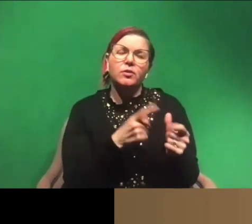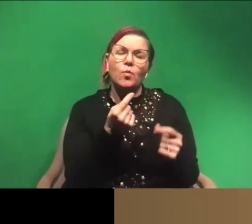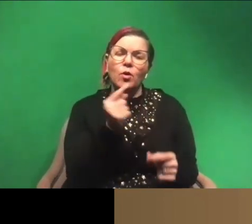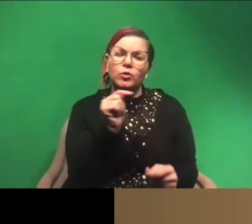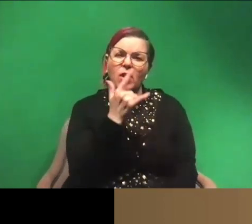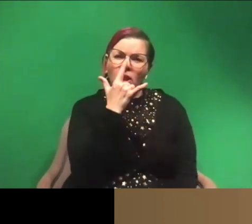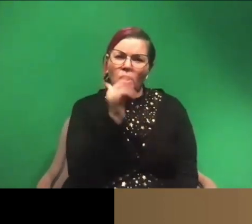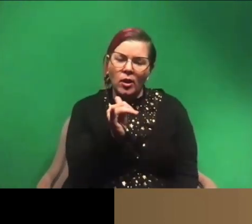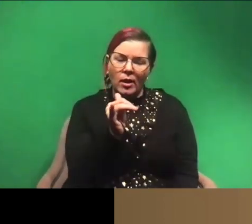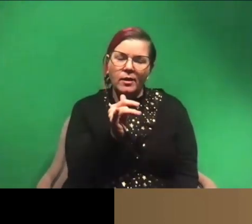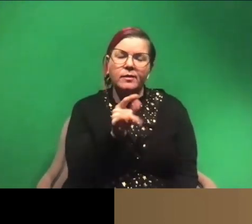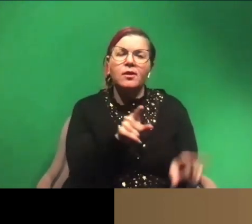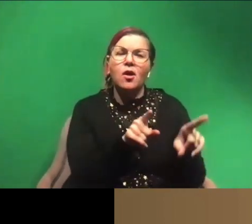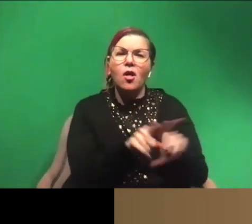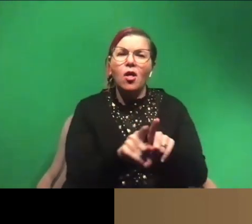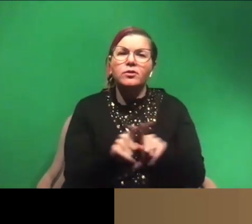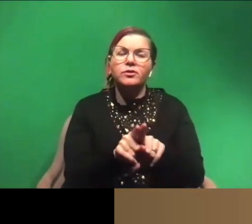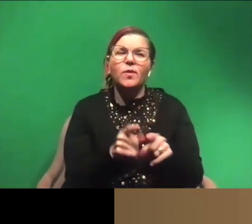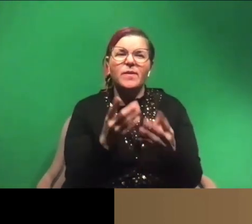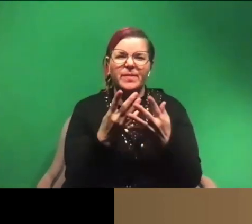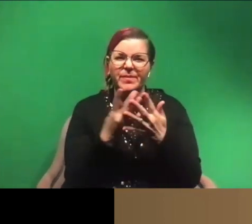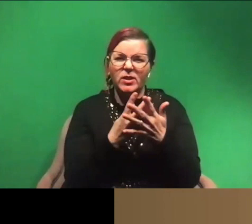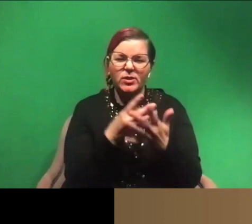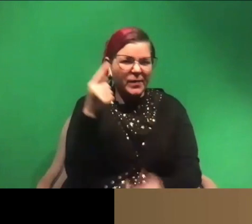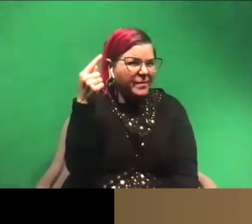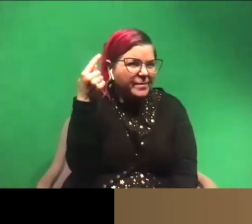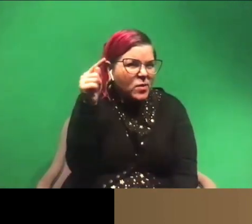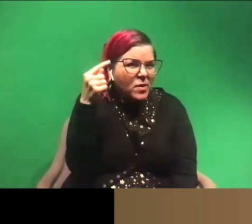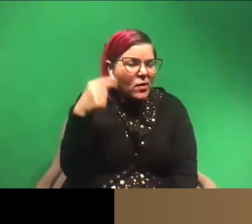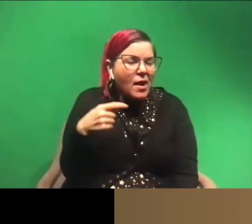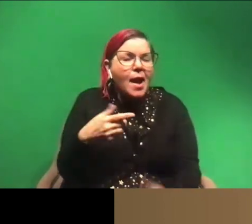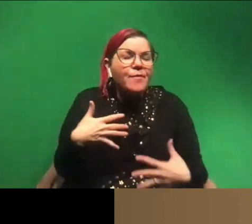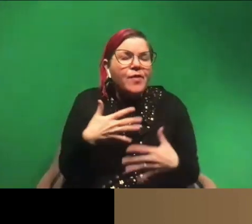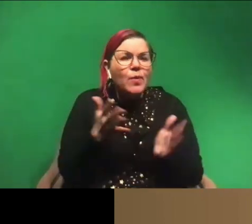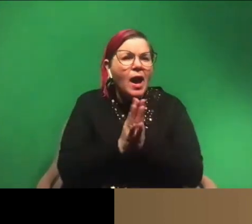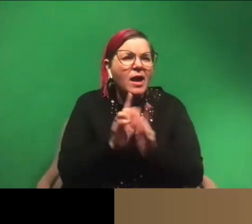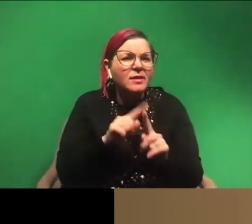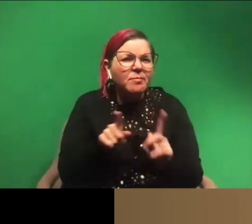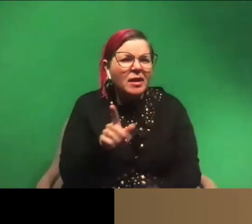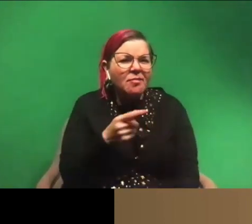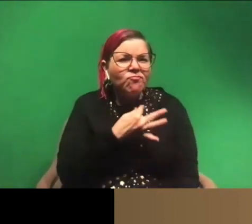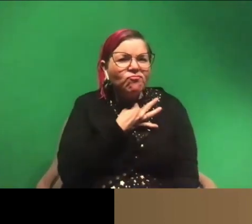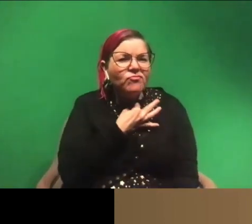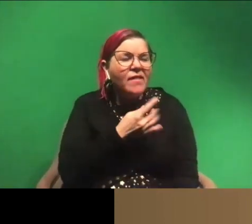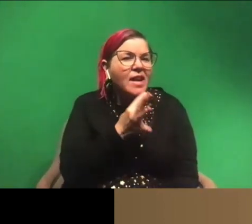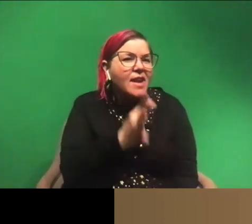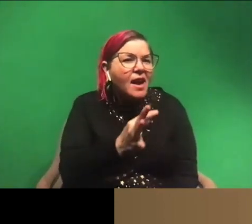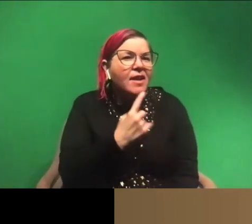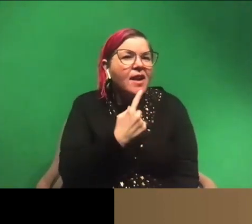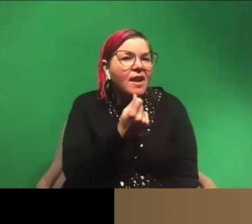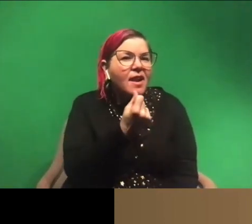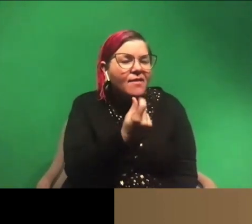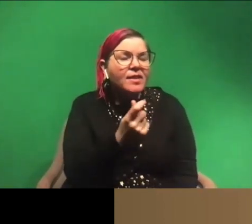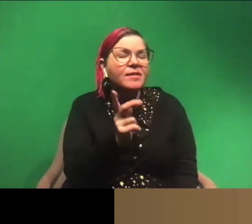like? And also, what is the filter for? Like what? Like I'm afraid to ask, but we've got an age 9 and age 11